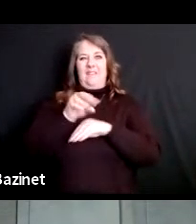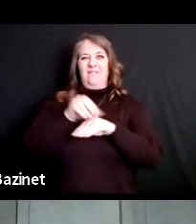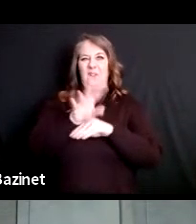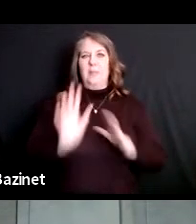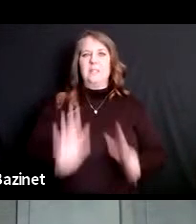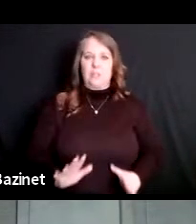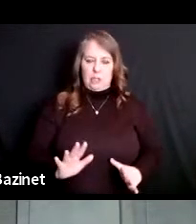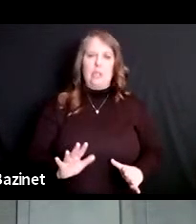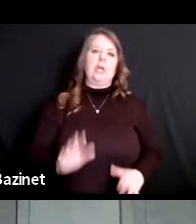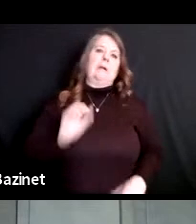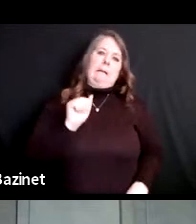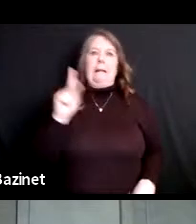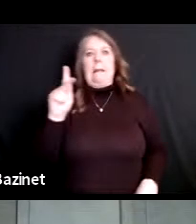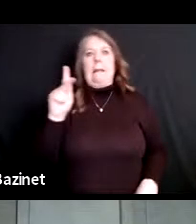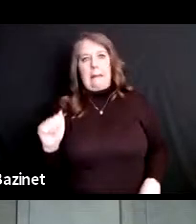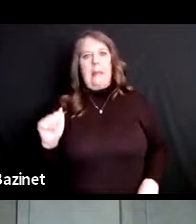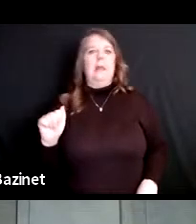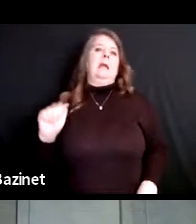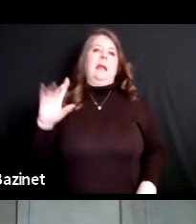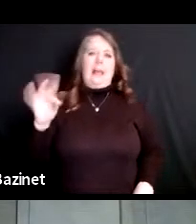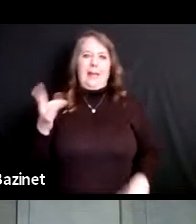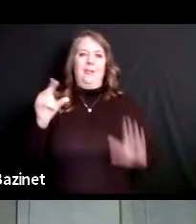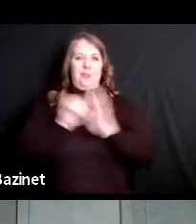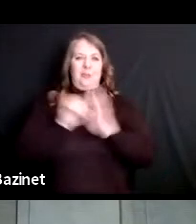eighth grade teacher online.